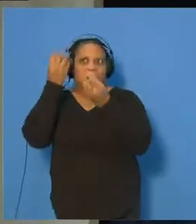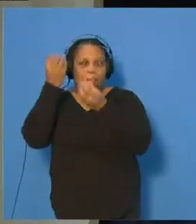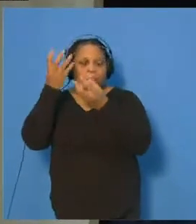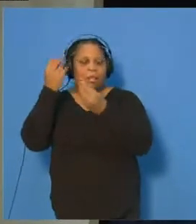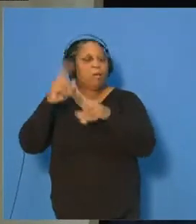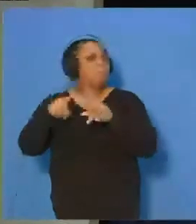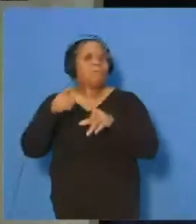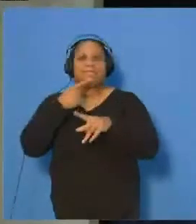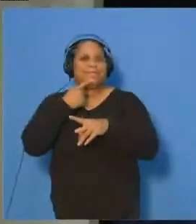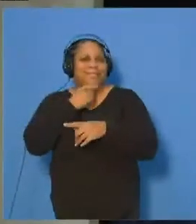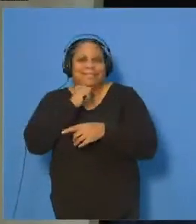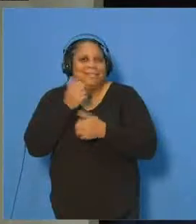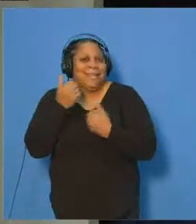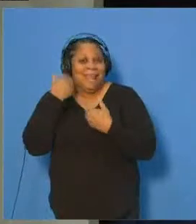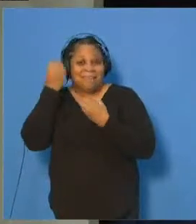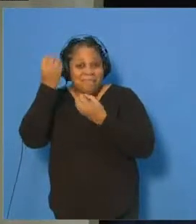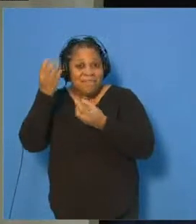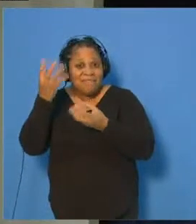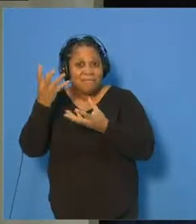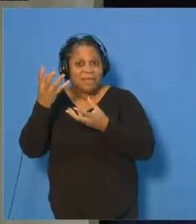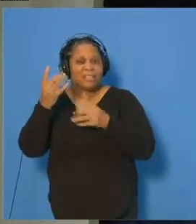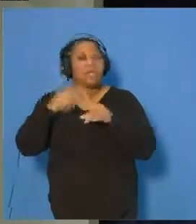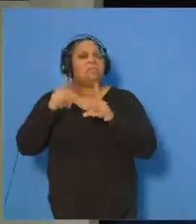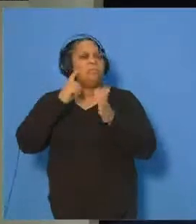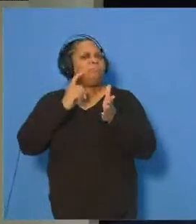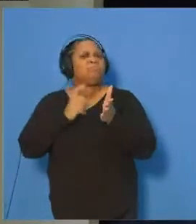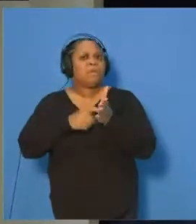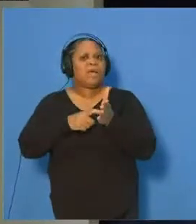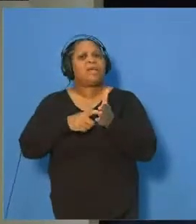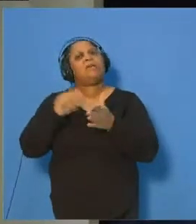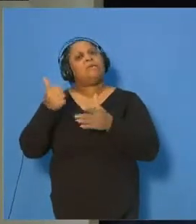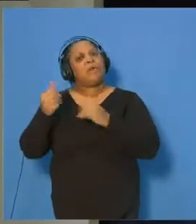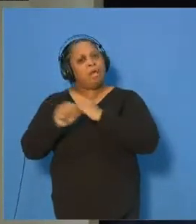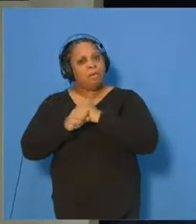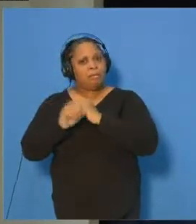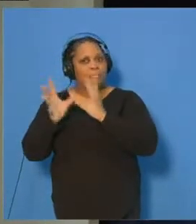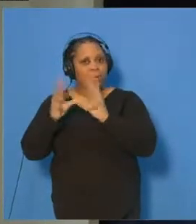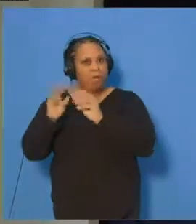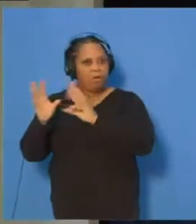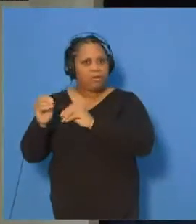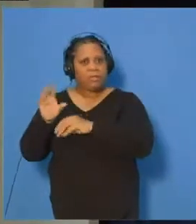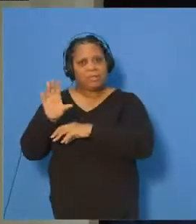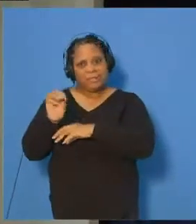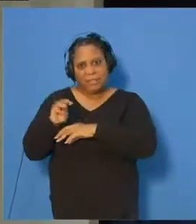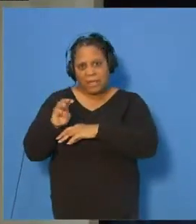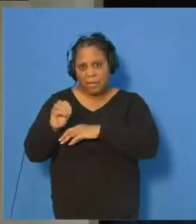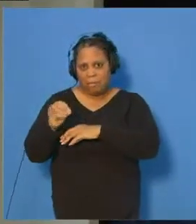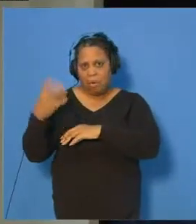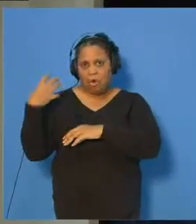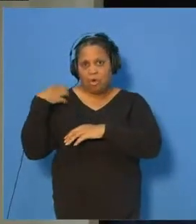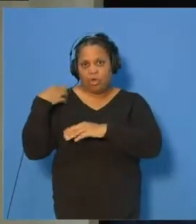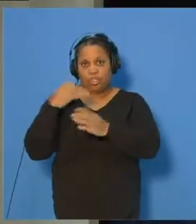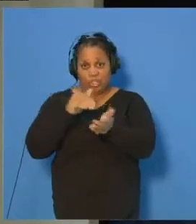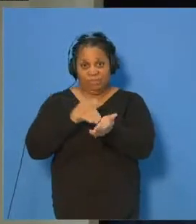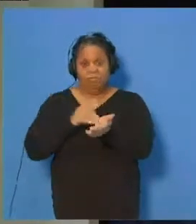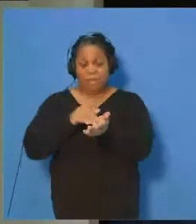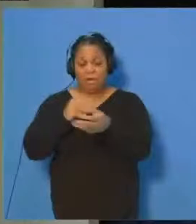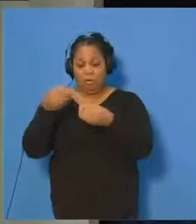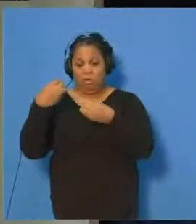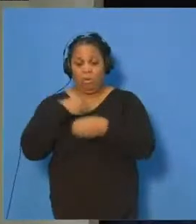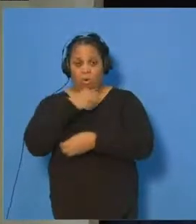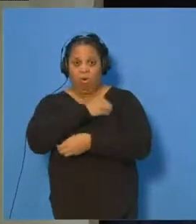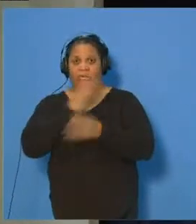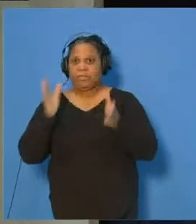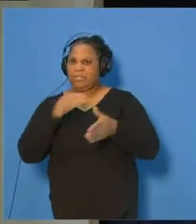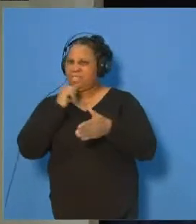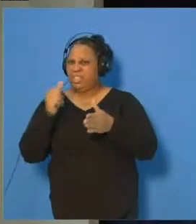you've said that you don't have the information to hand. I note that during the other press conferences, the CMO, the Chief Medical Officer, had been present. She wasn't